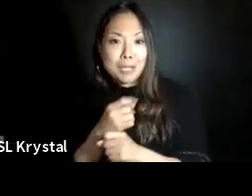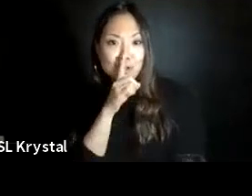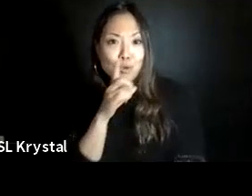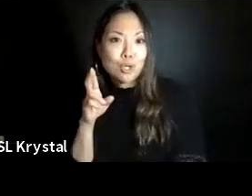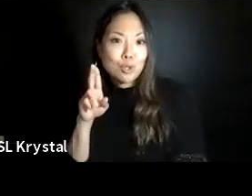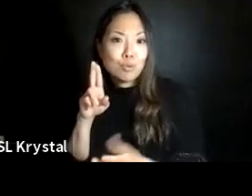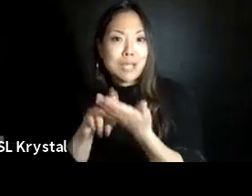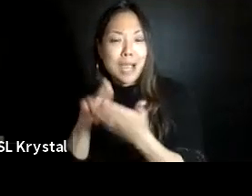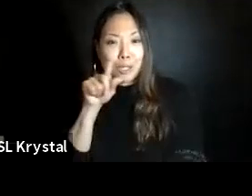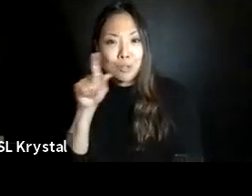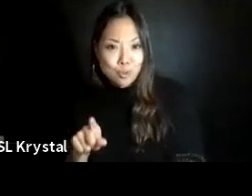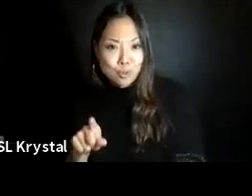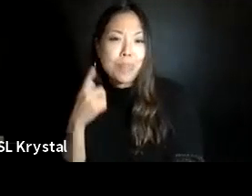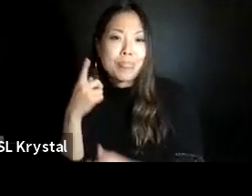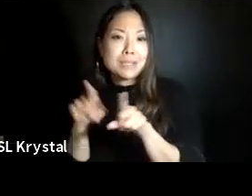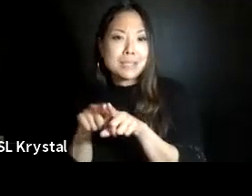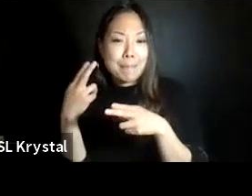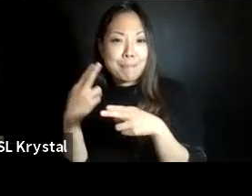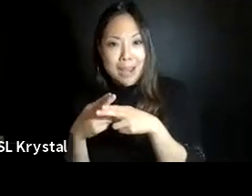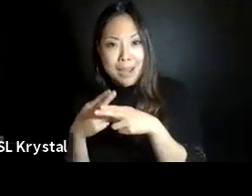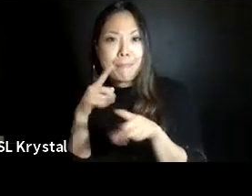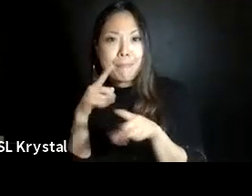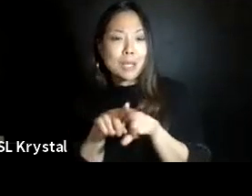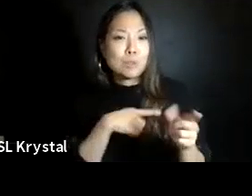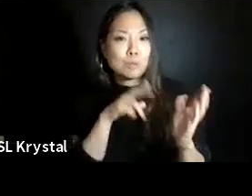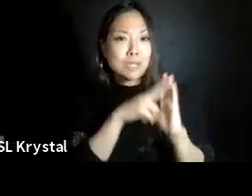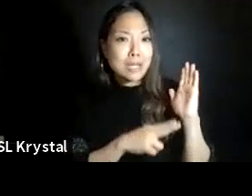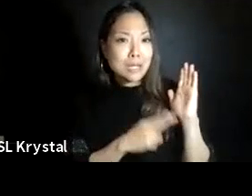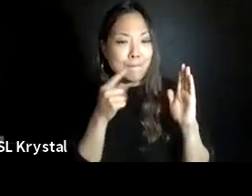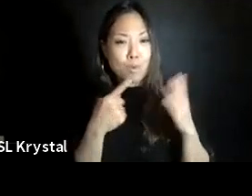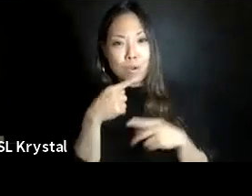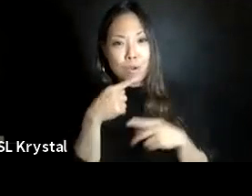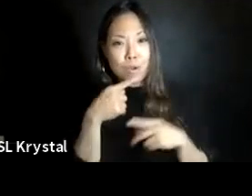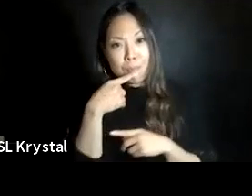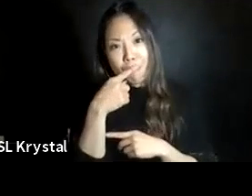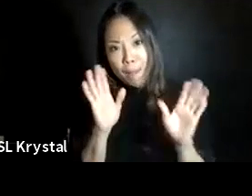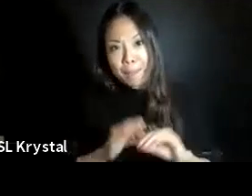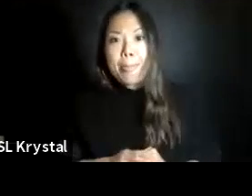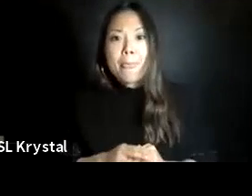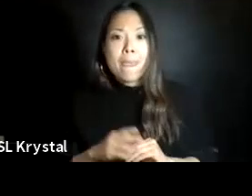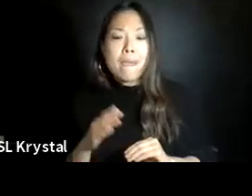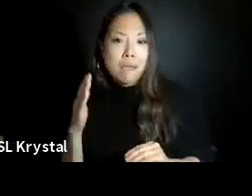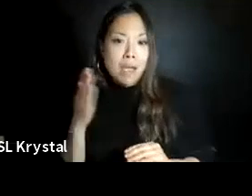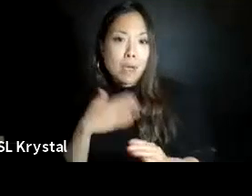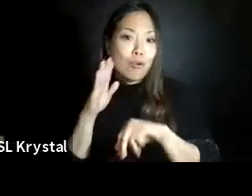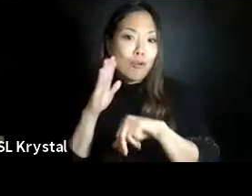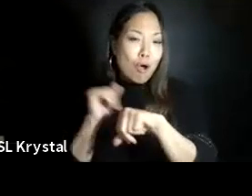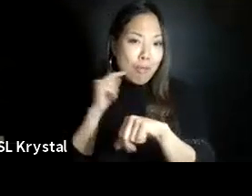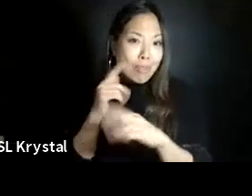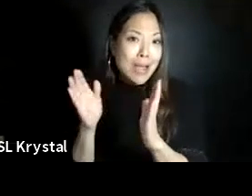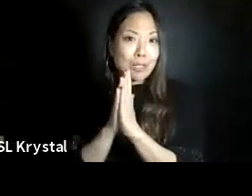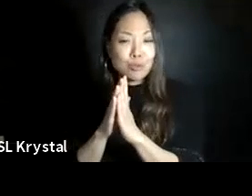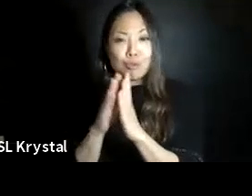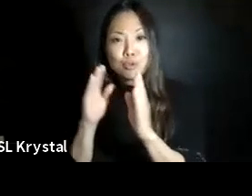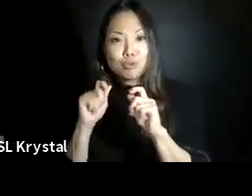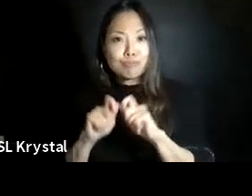you when it's your turn to testify. I will move you up as a panelist and will ask you to turn on your camera for public comment. Our